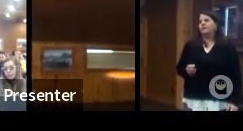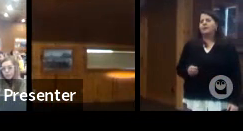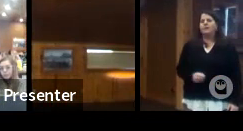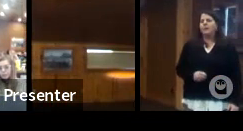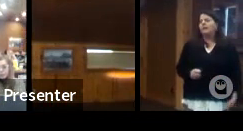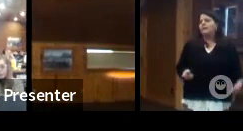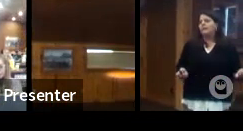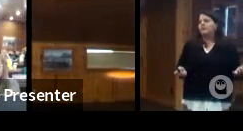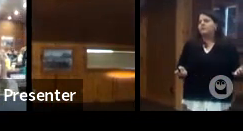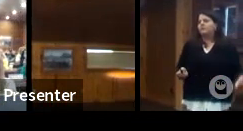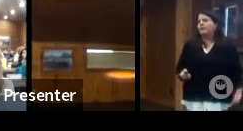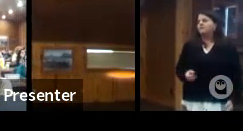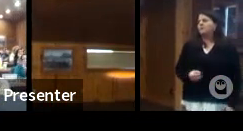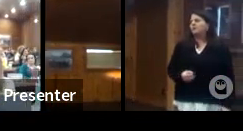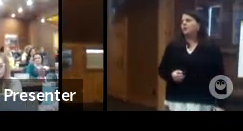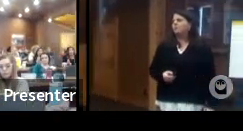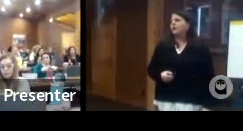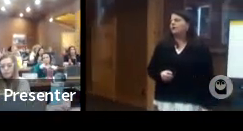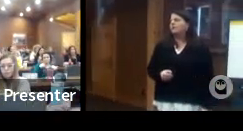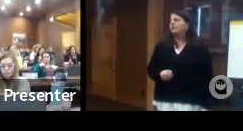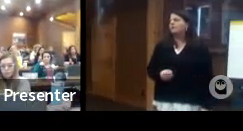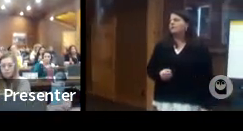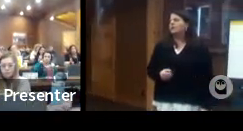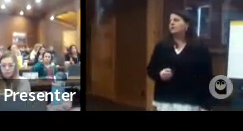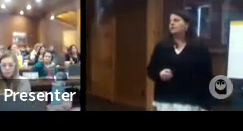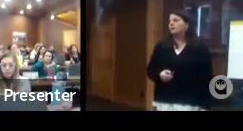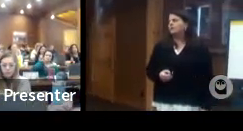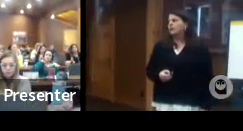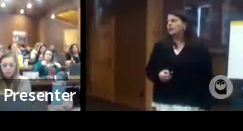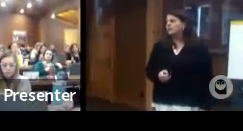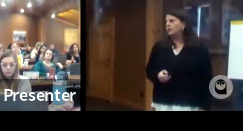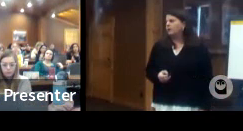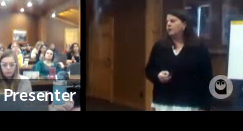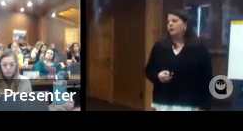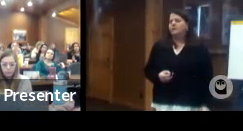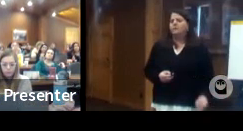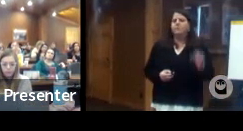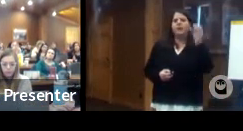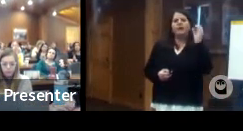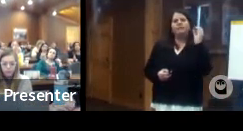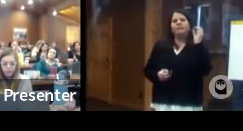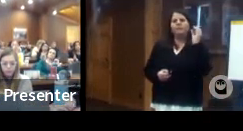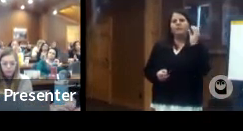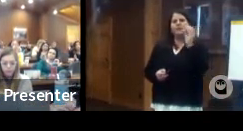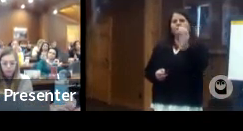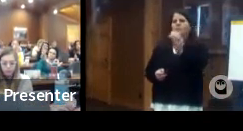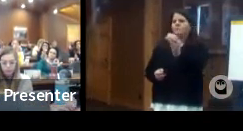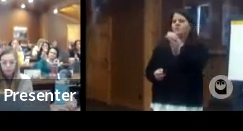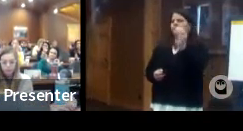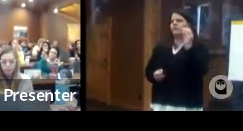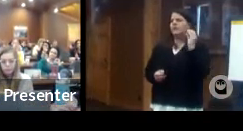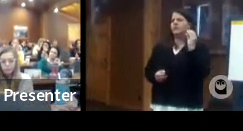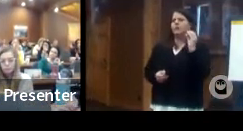pretty lengthy. And then it just depends, you know, on your background and the diversity of things that you've done as well. Some people have been within